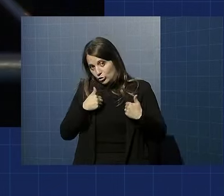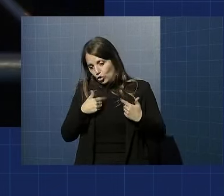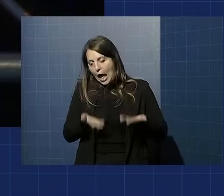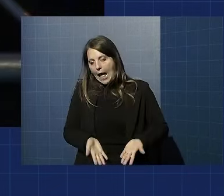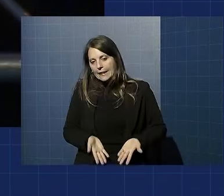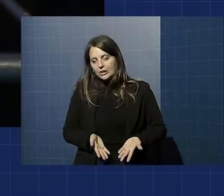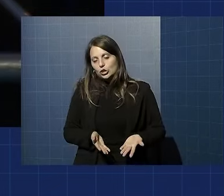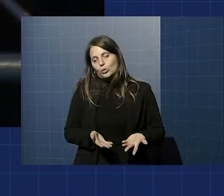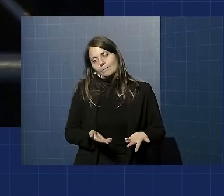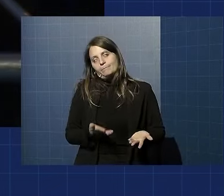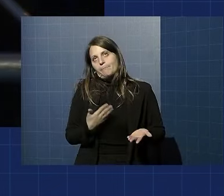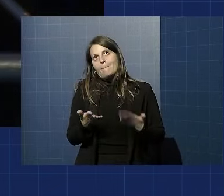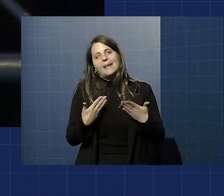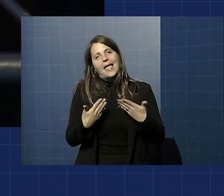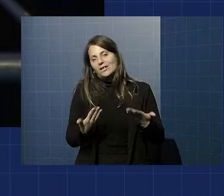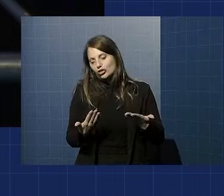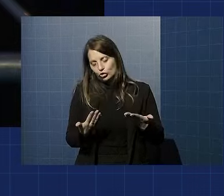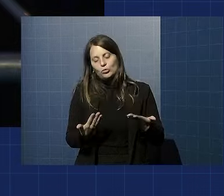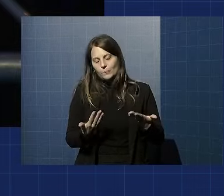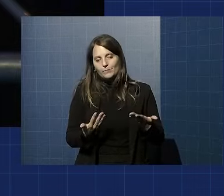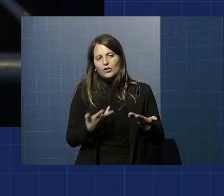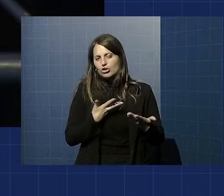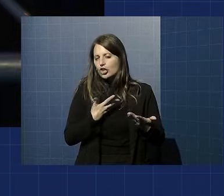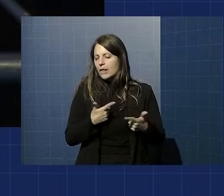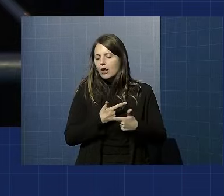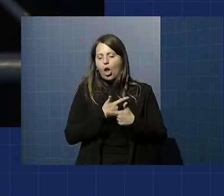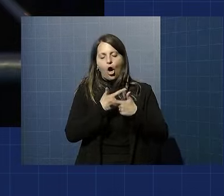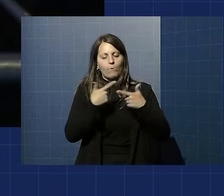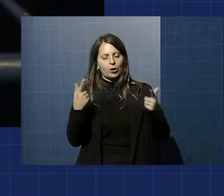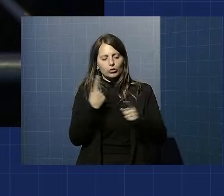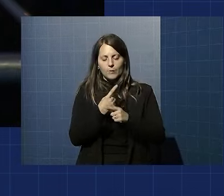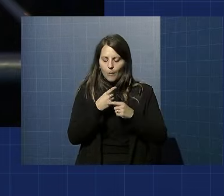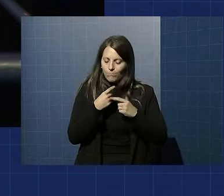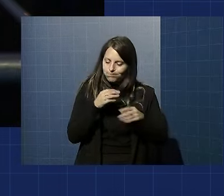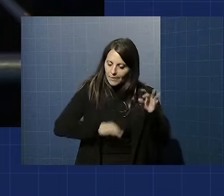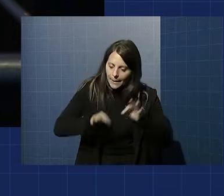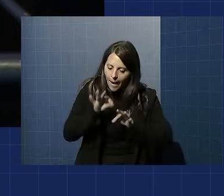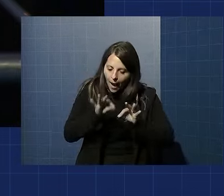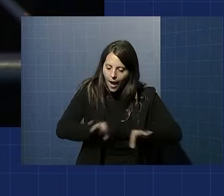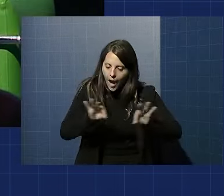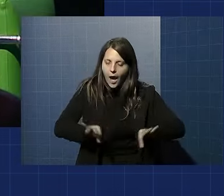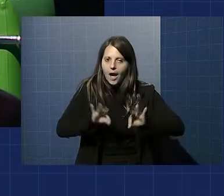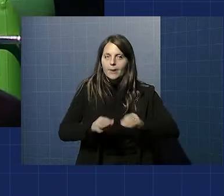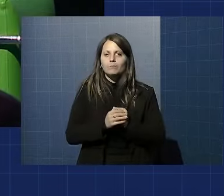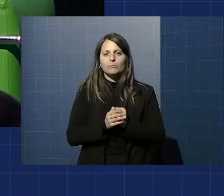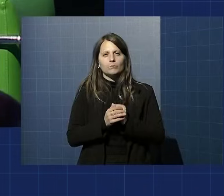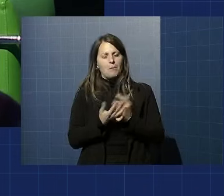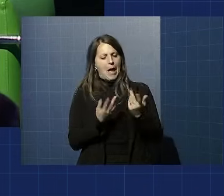know. I'm not so much worried about the technology, because, you know, we can sometimes go very quick on